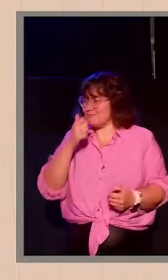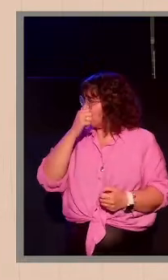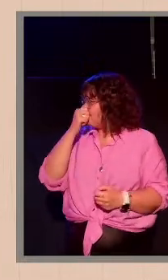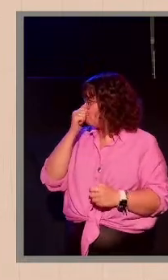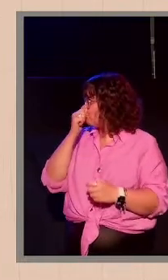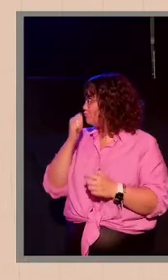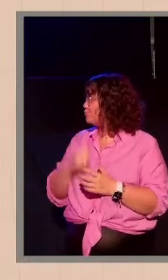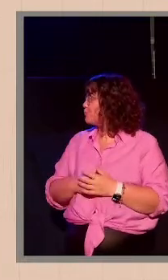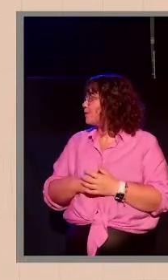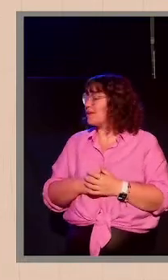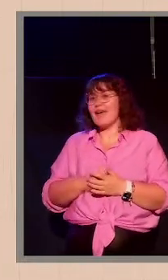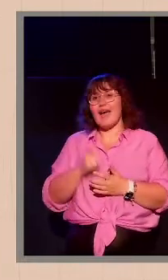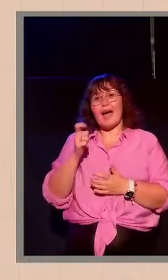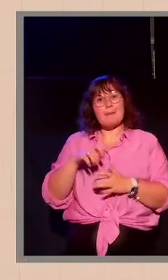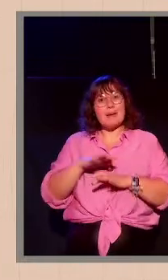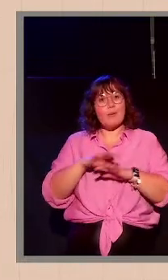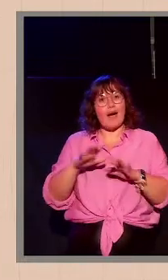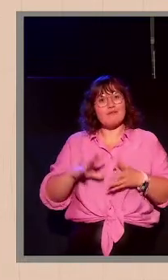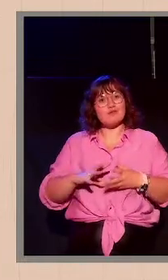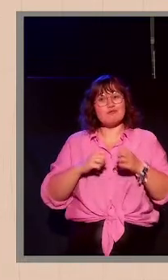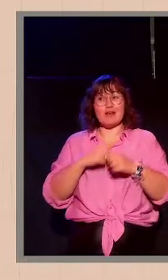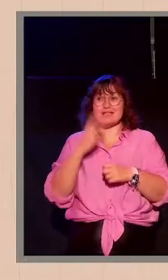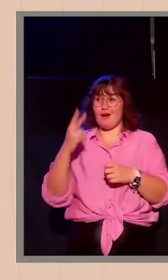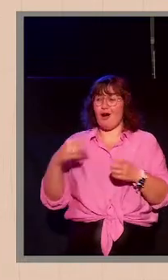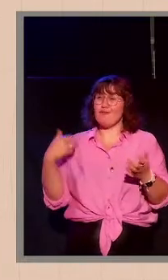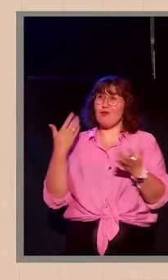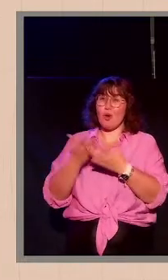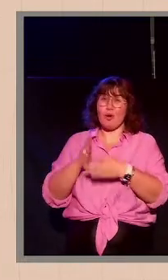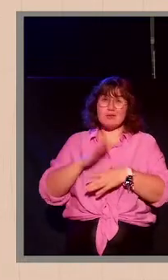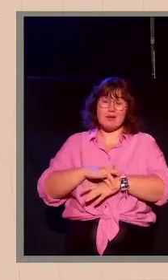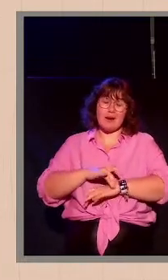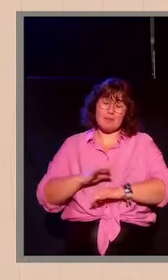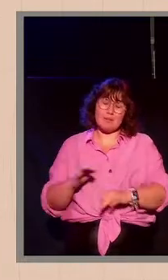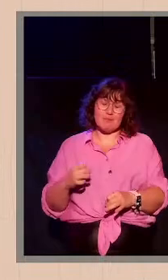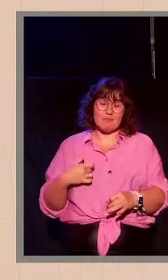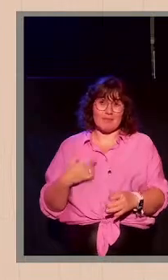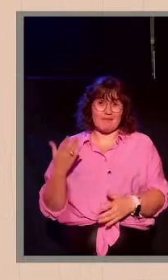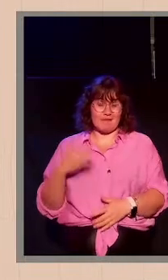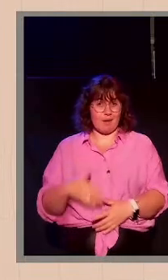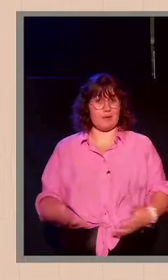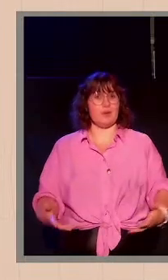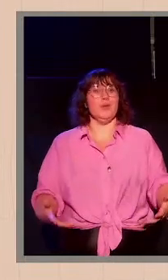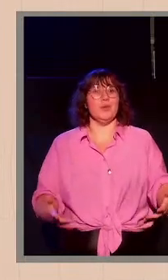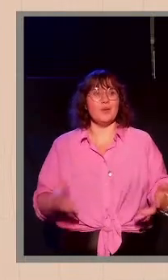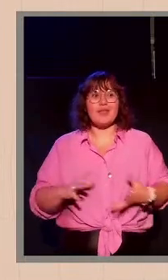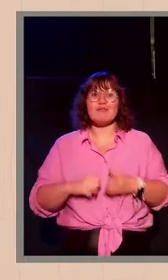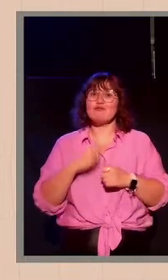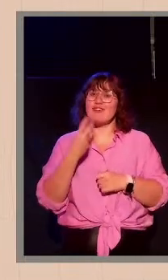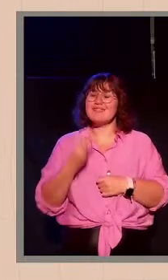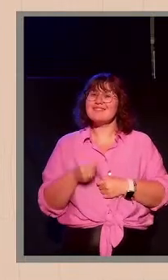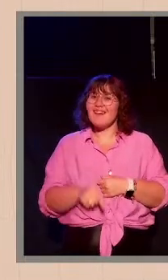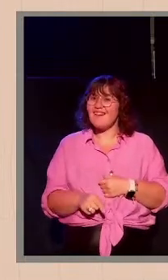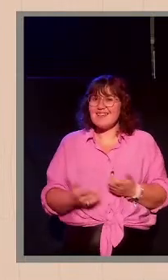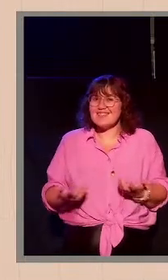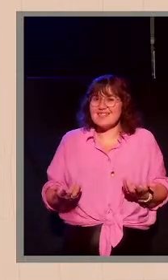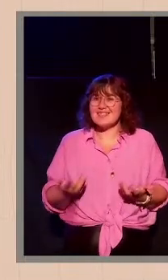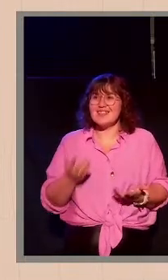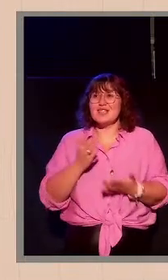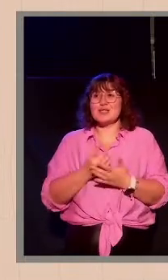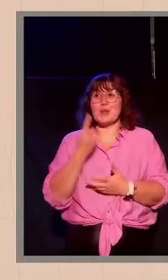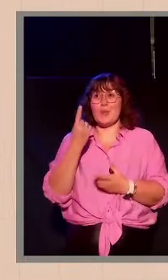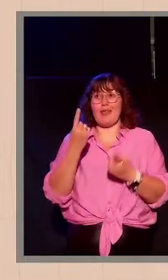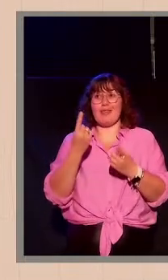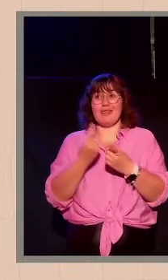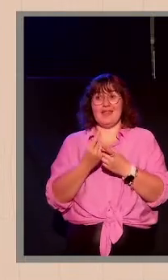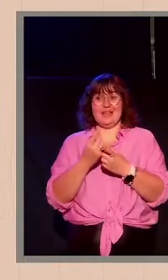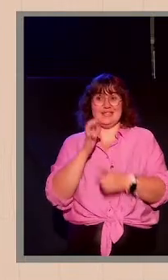And maybe people who haven't created art for a long time. So one of the things I'm after